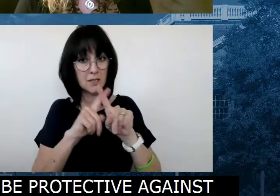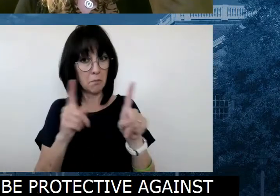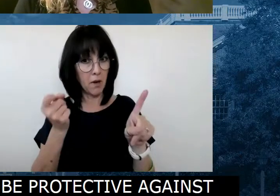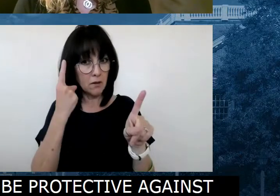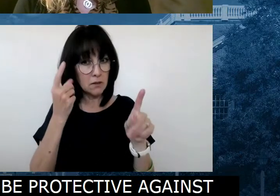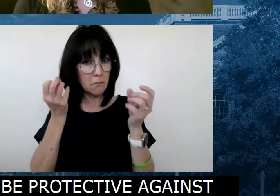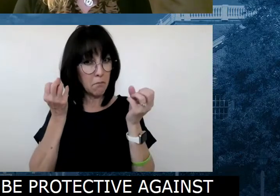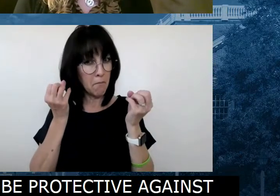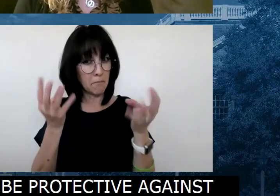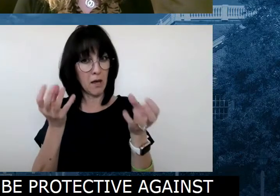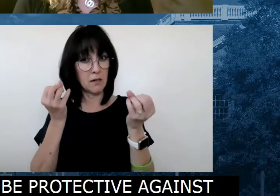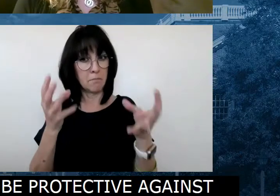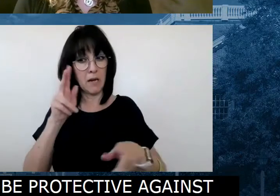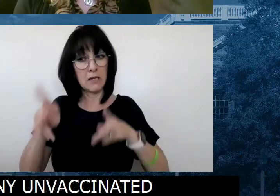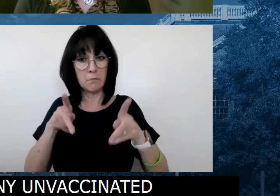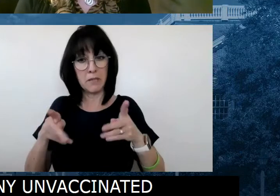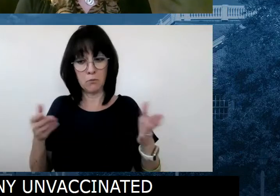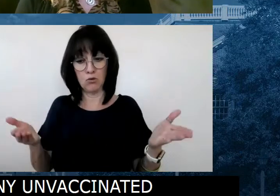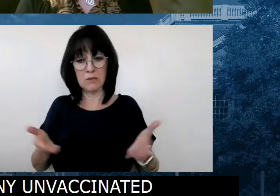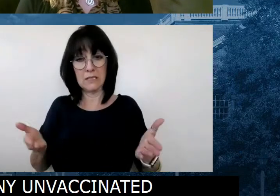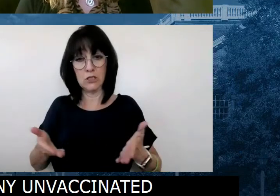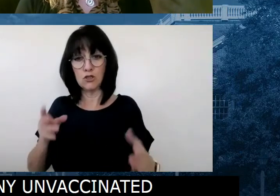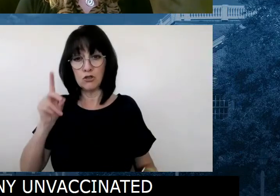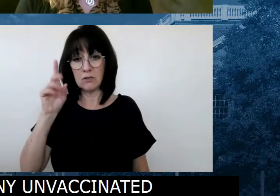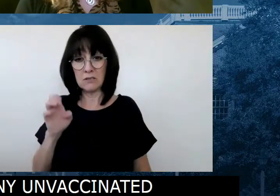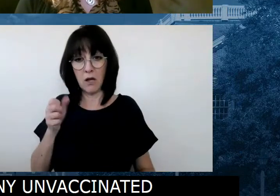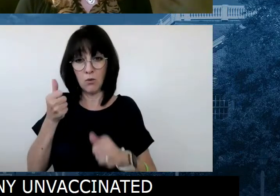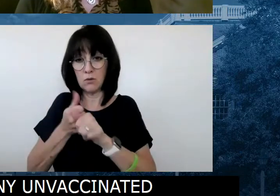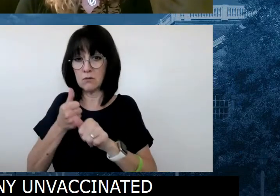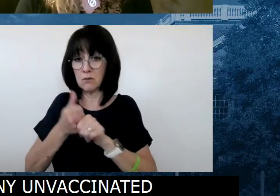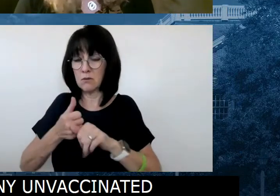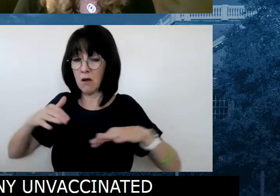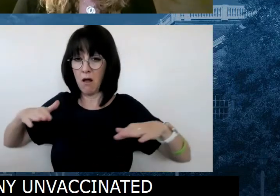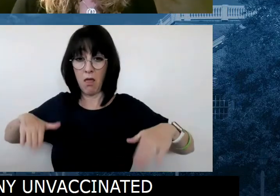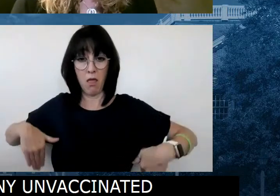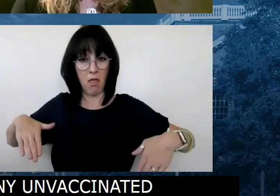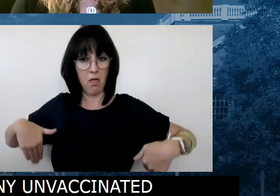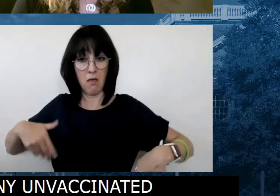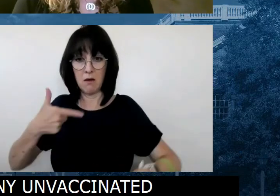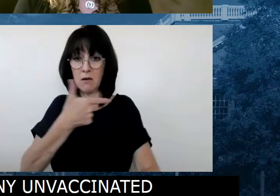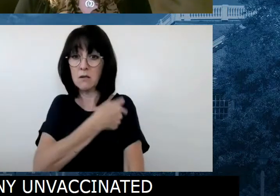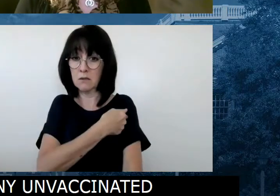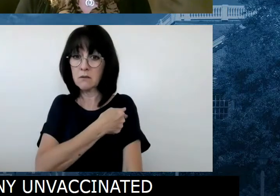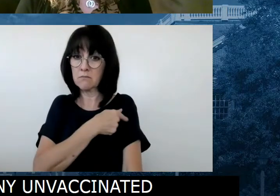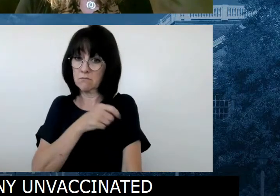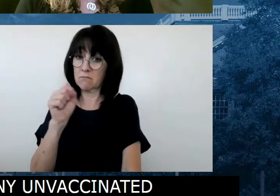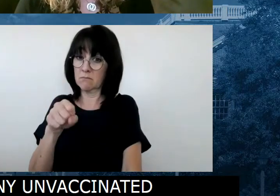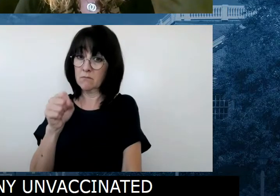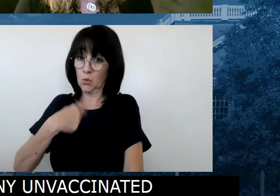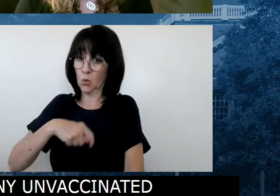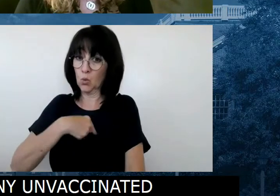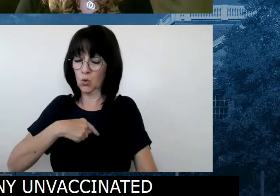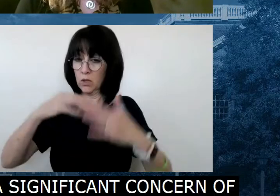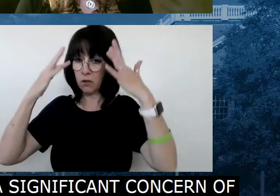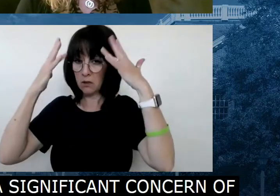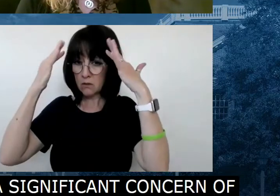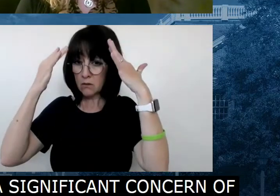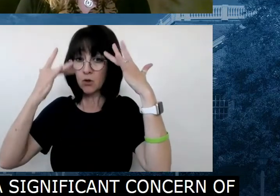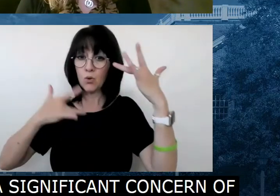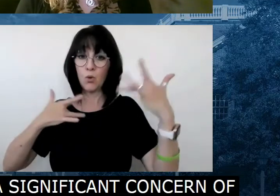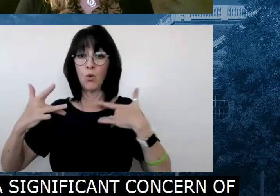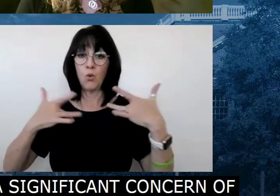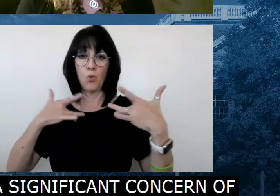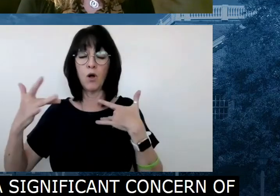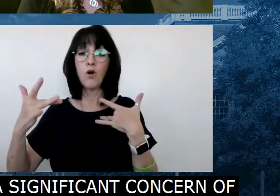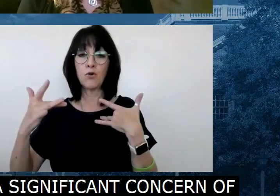individuals. And so it is certainly a significant concern of ours that we may see pockets or